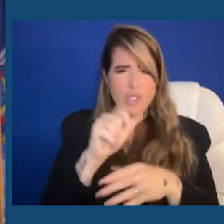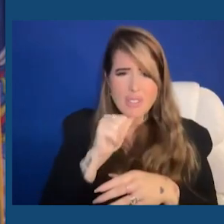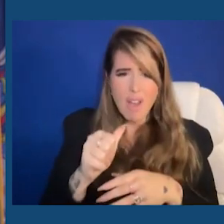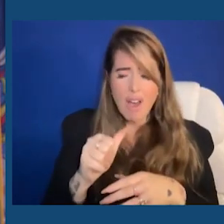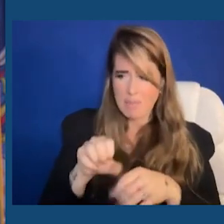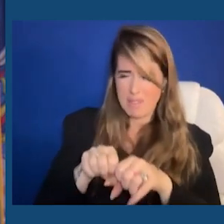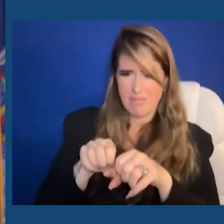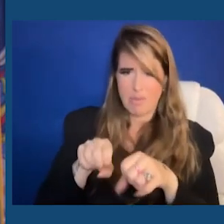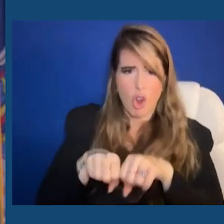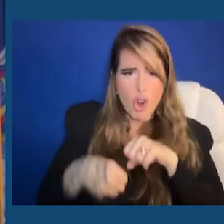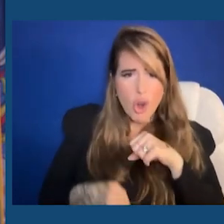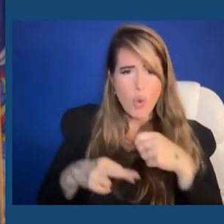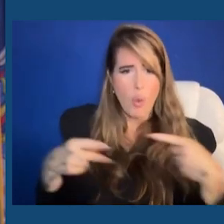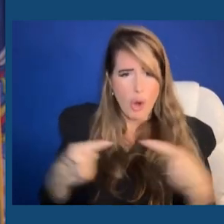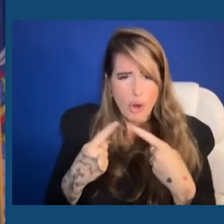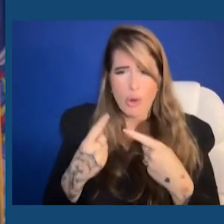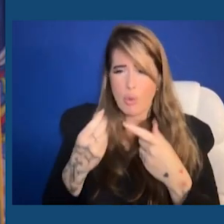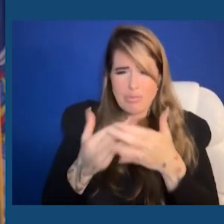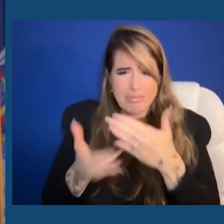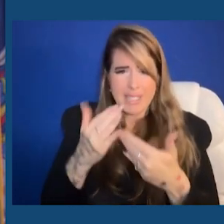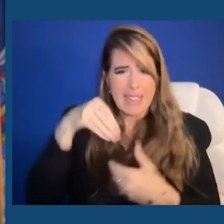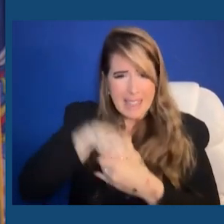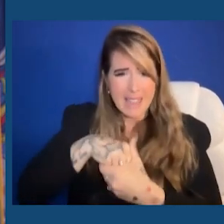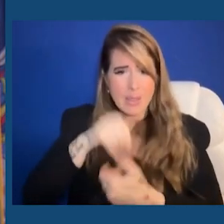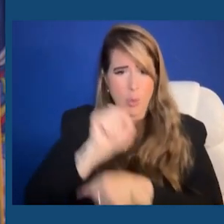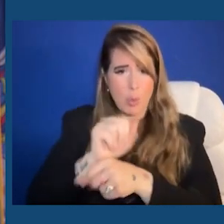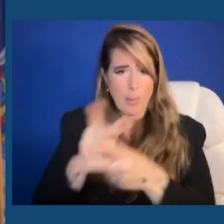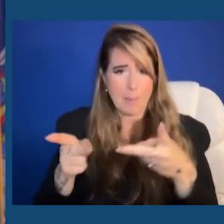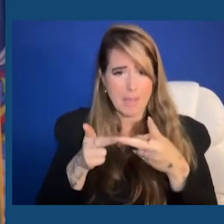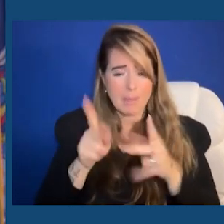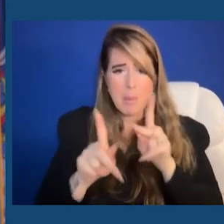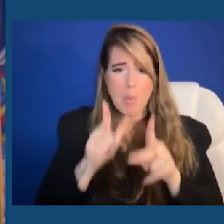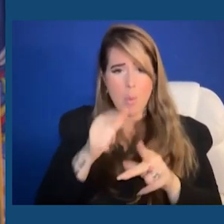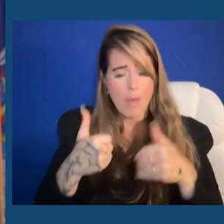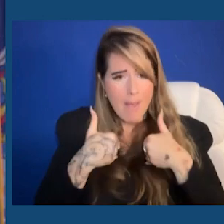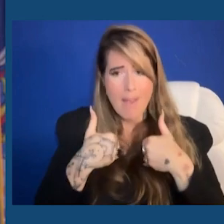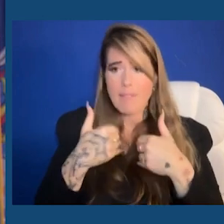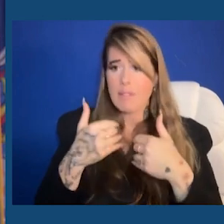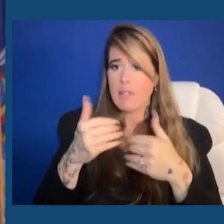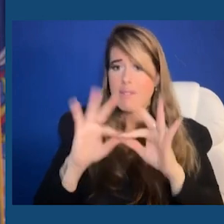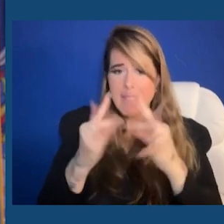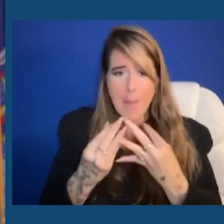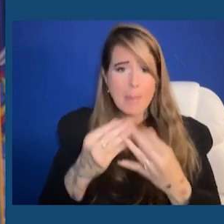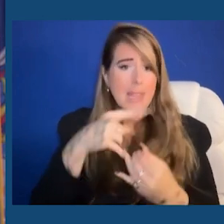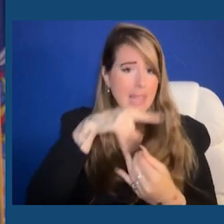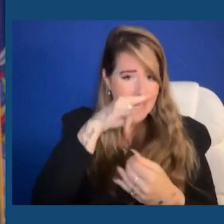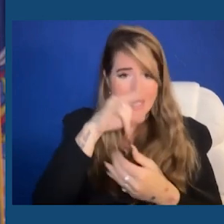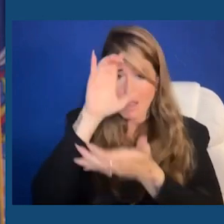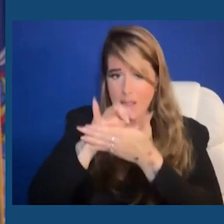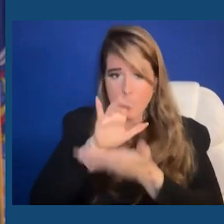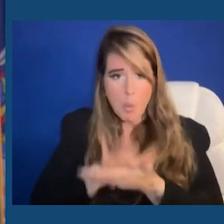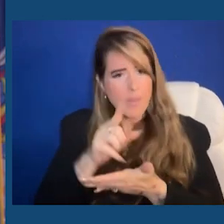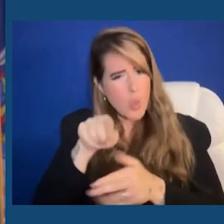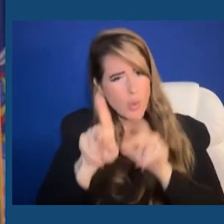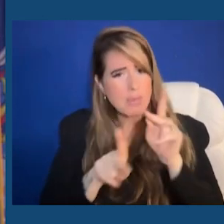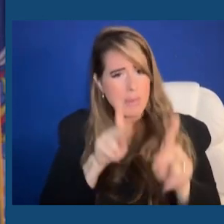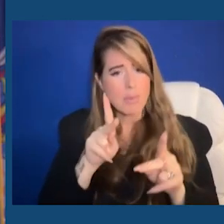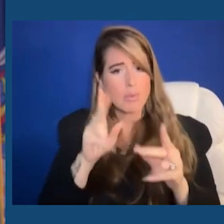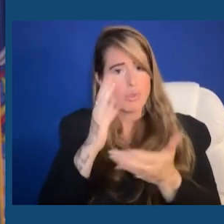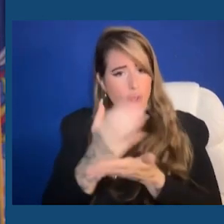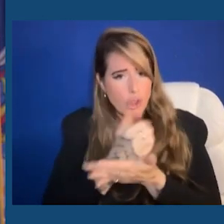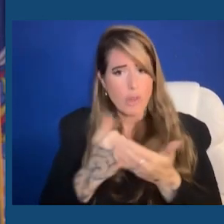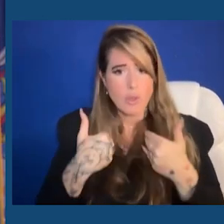The person has a husband, a wife, has their kids. They deserve to have a safety return